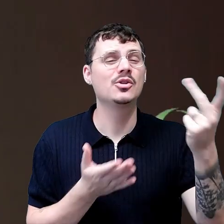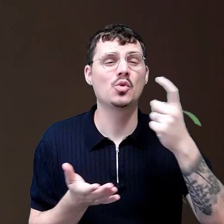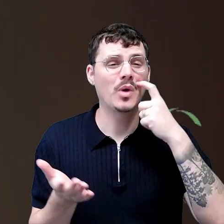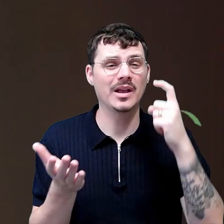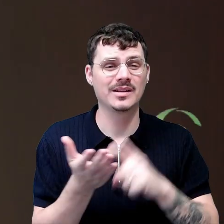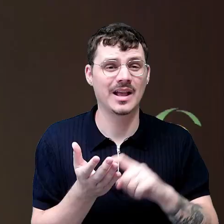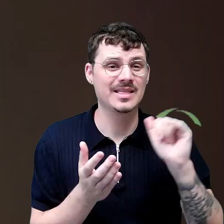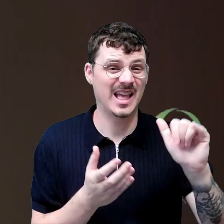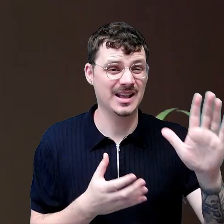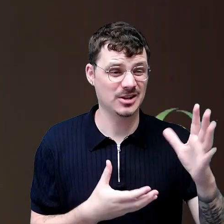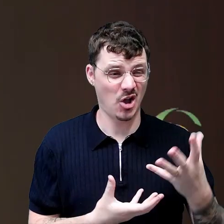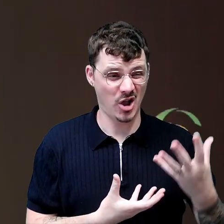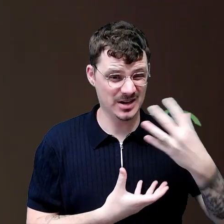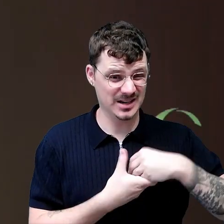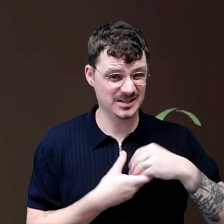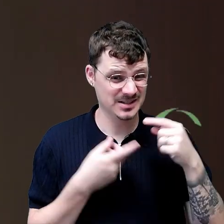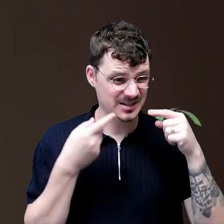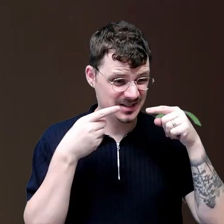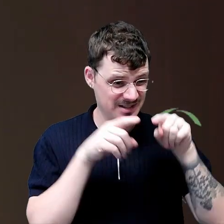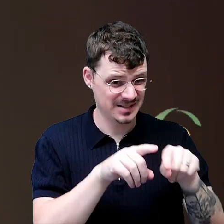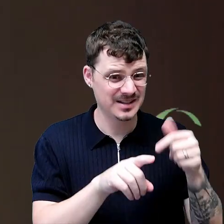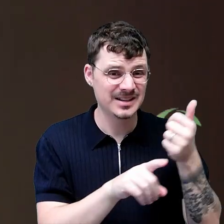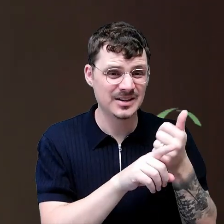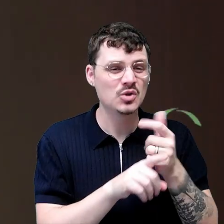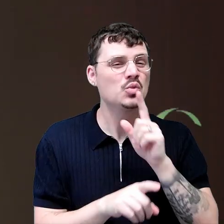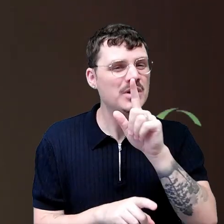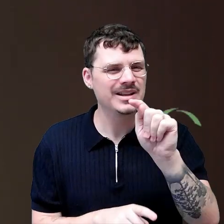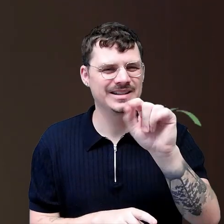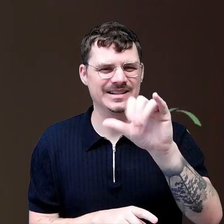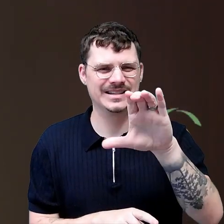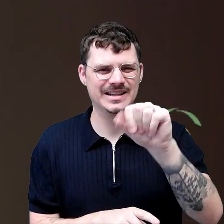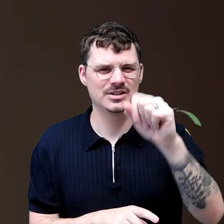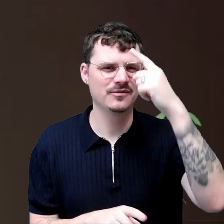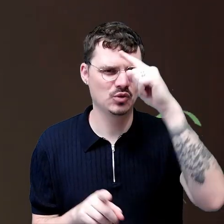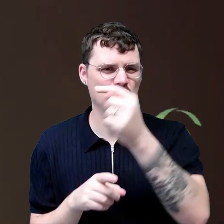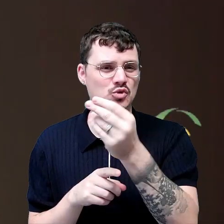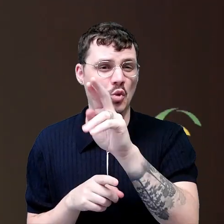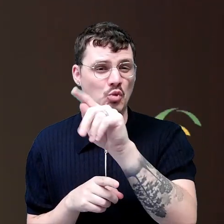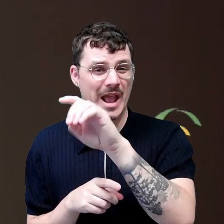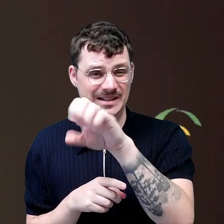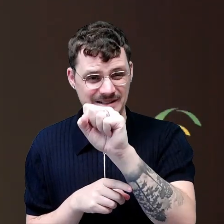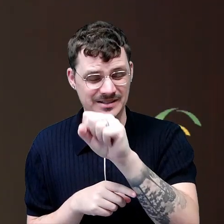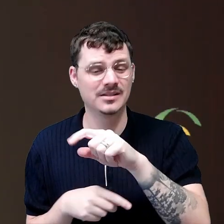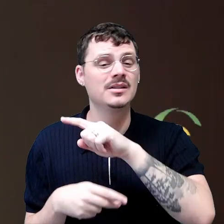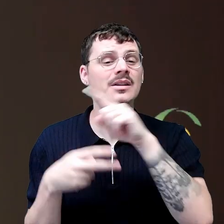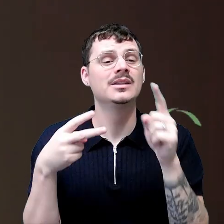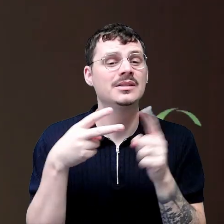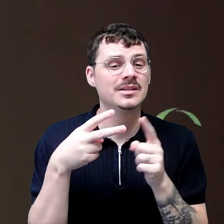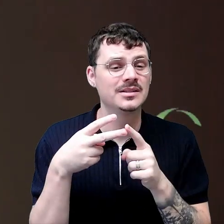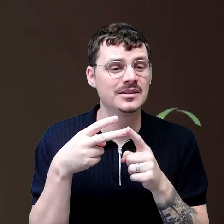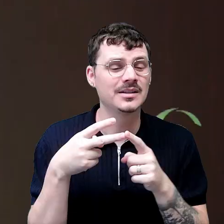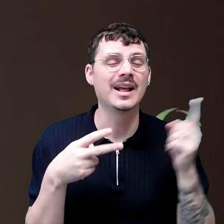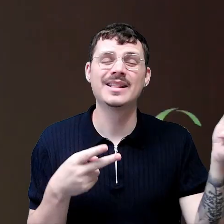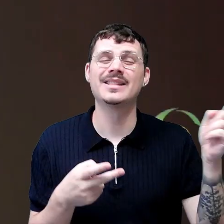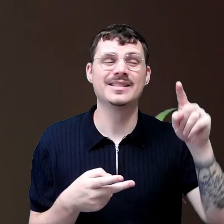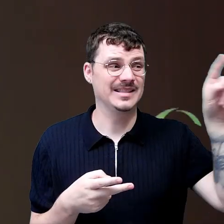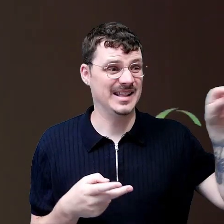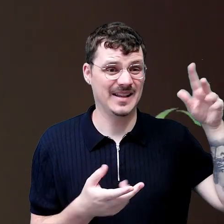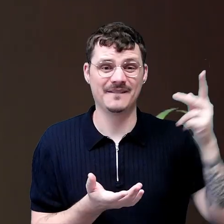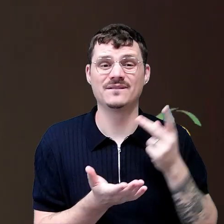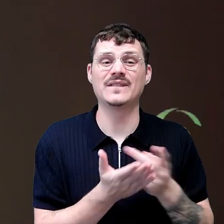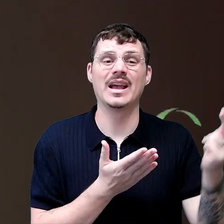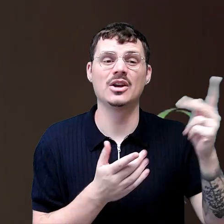his autistic-like mannerisms were in fact tics of Tourette syndrome. And second, they failed to take into